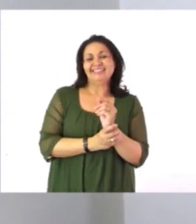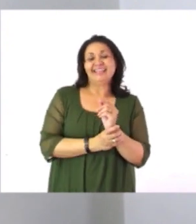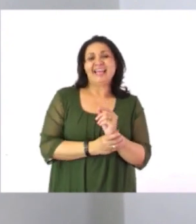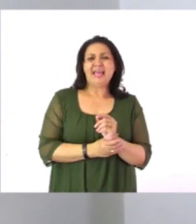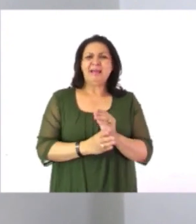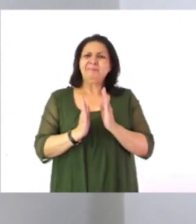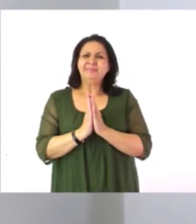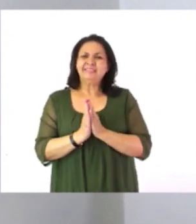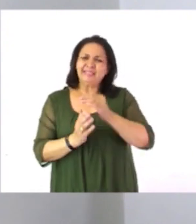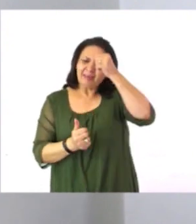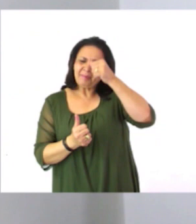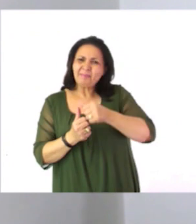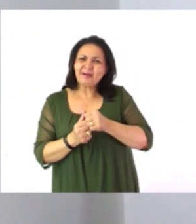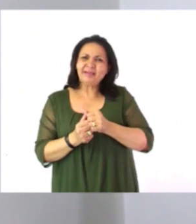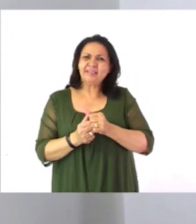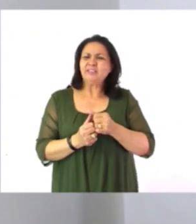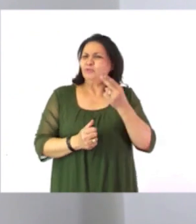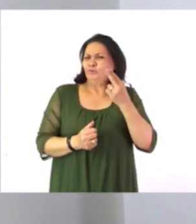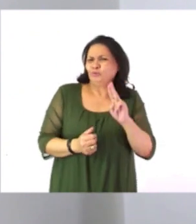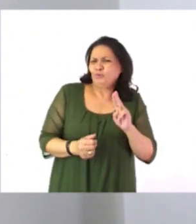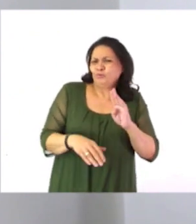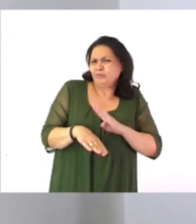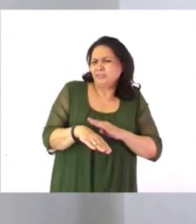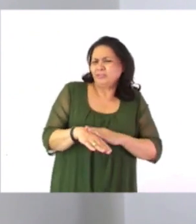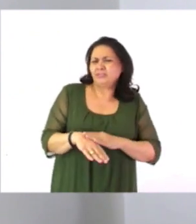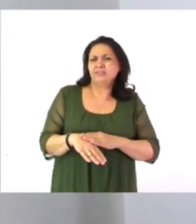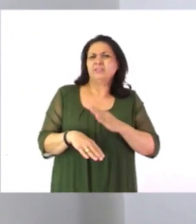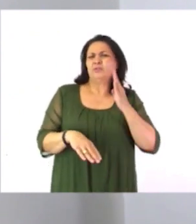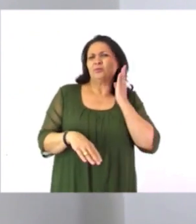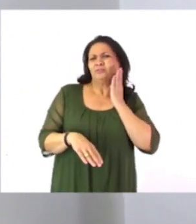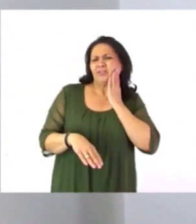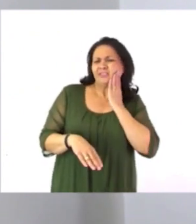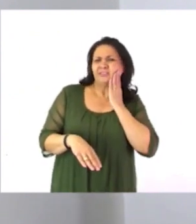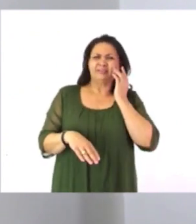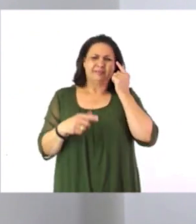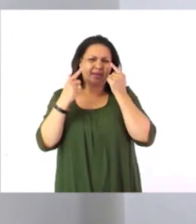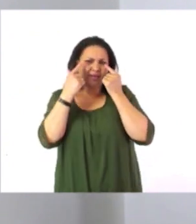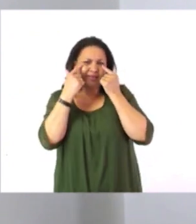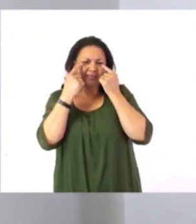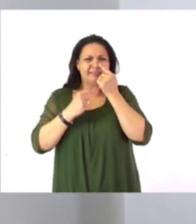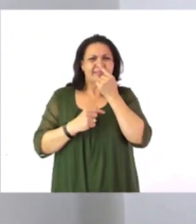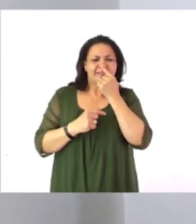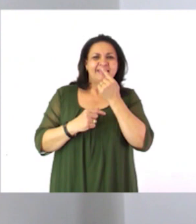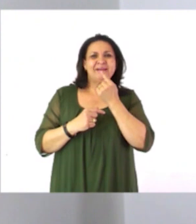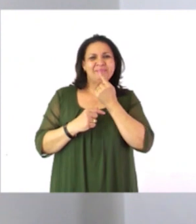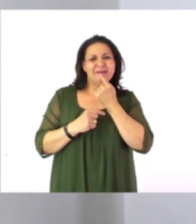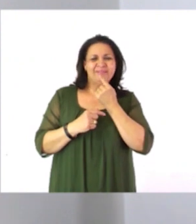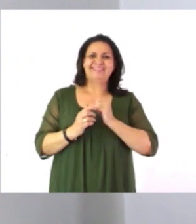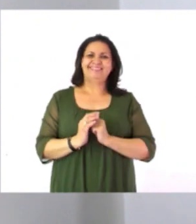And please remember to avoid touching your nose, your face, your mouth,